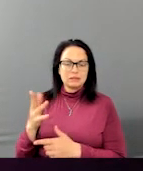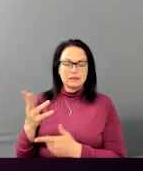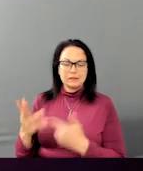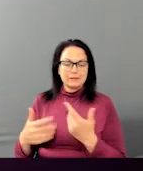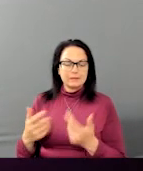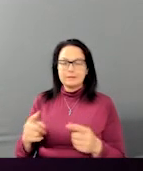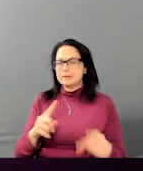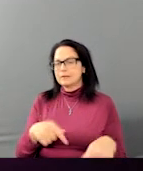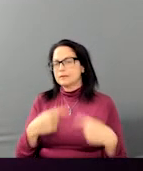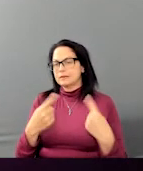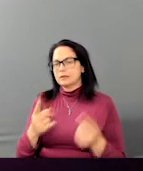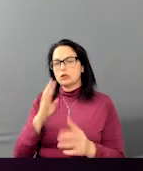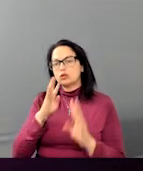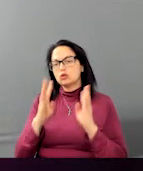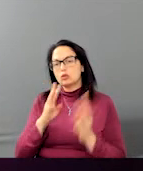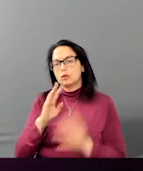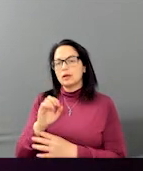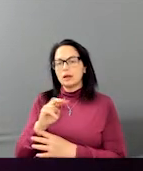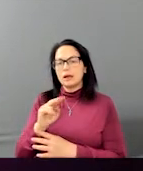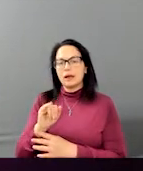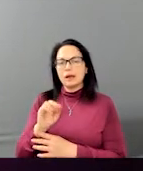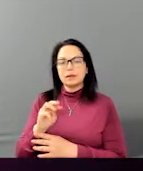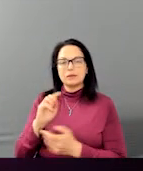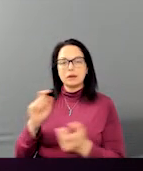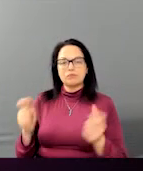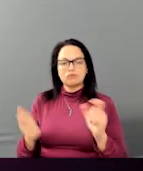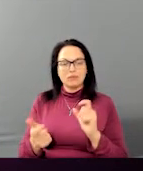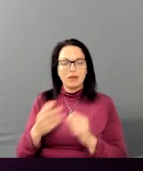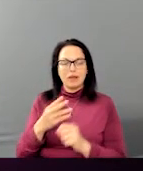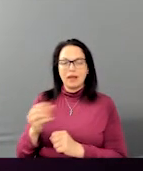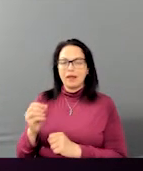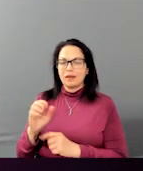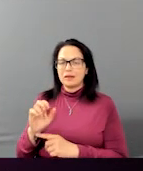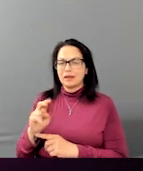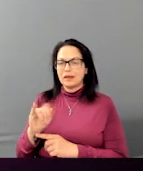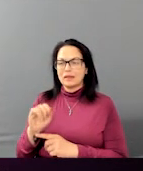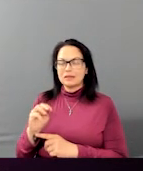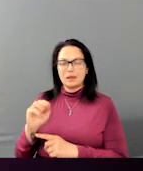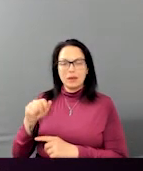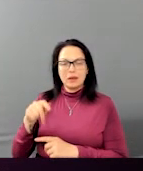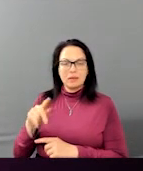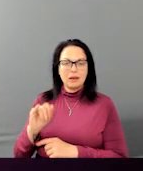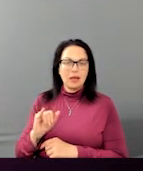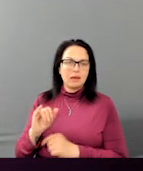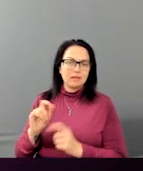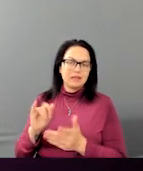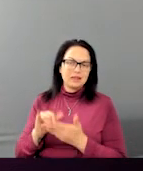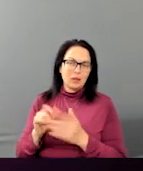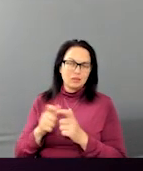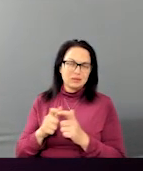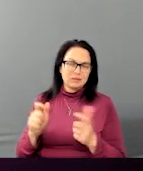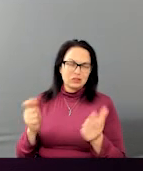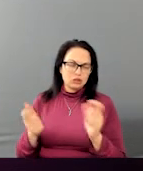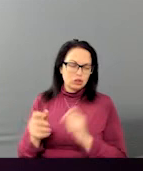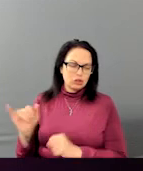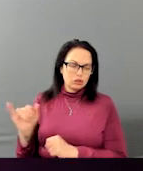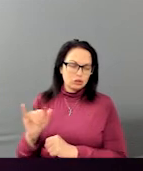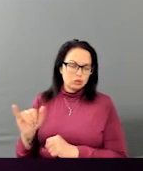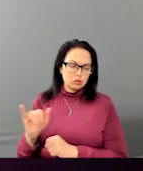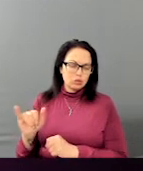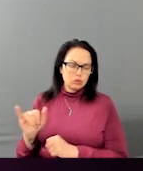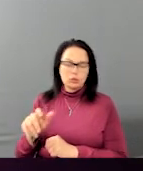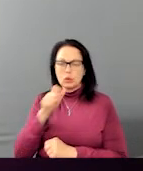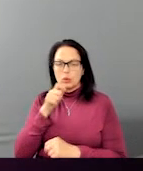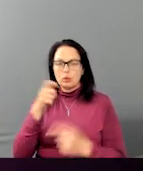new Enzyme adapter. And in fact, the Enzyme API itself was going to have to change. So pretty much it wasn't going to